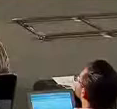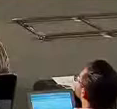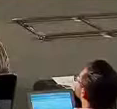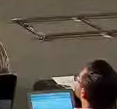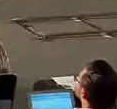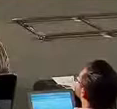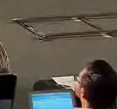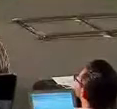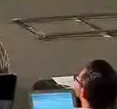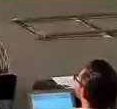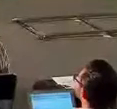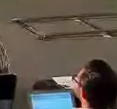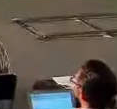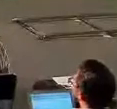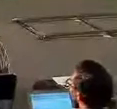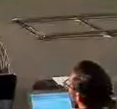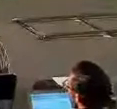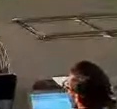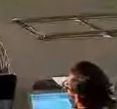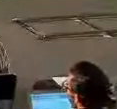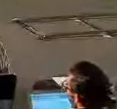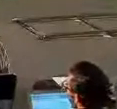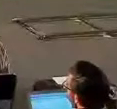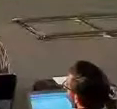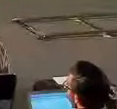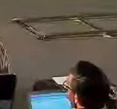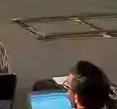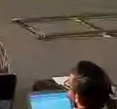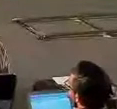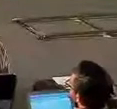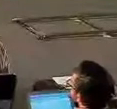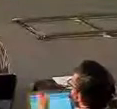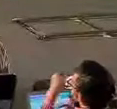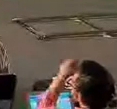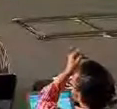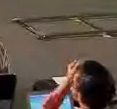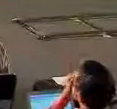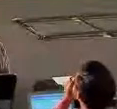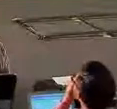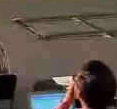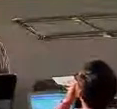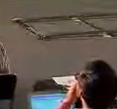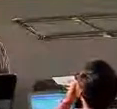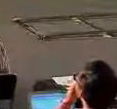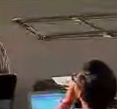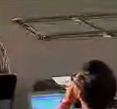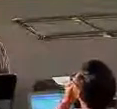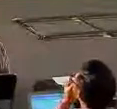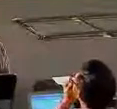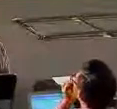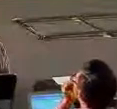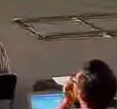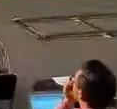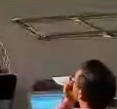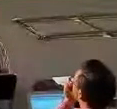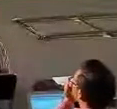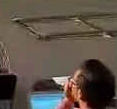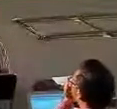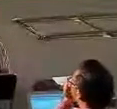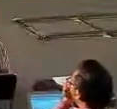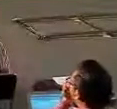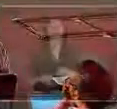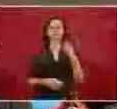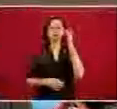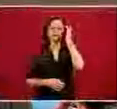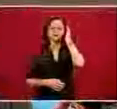And we take a look at the next slide. There was no significant variation in these proportions. They are pretty